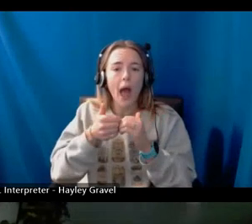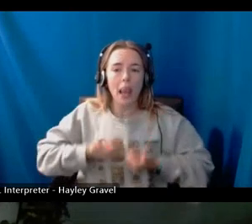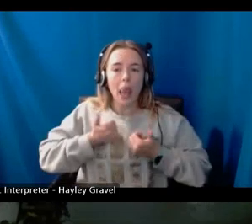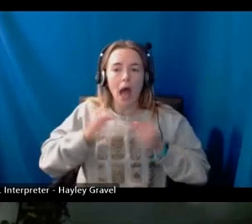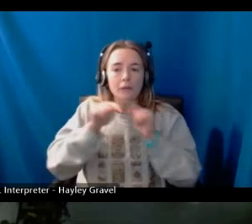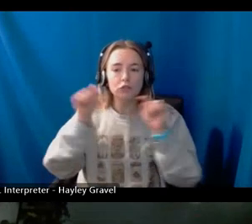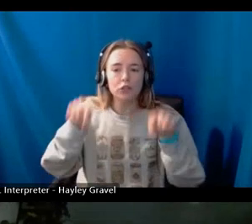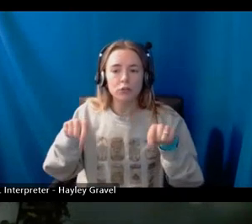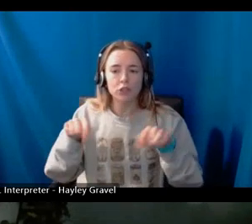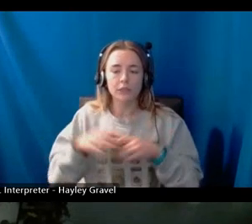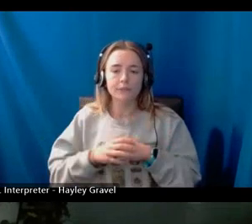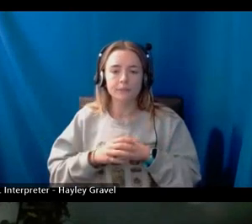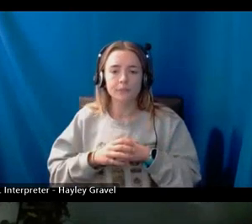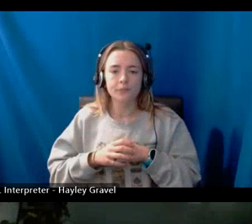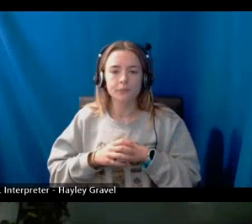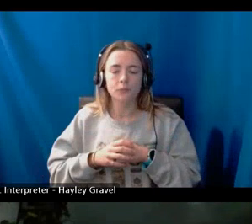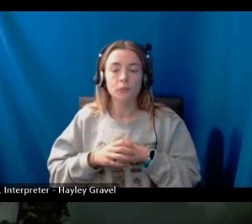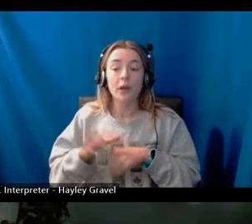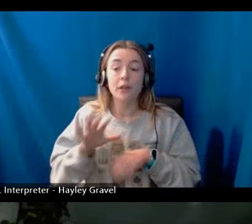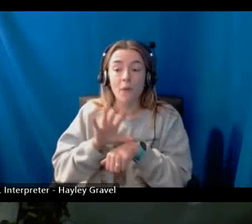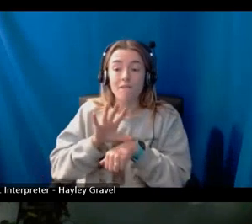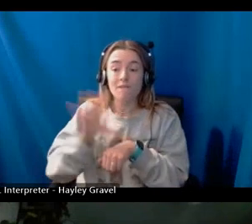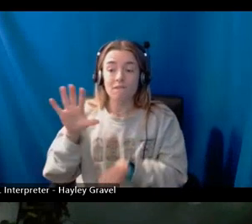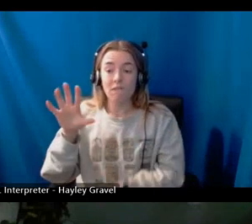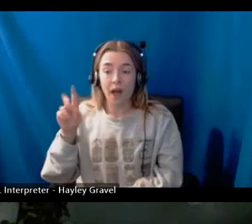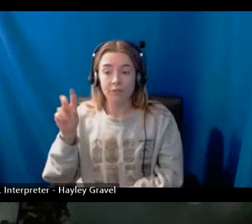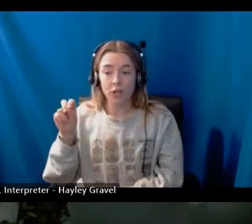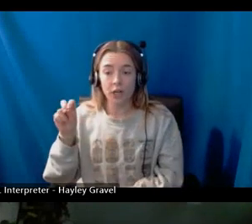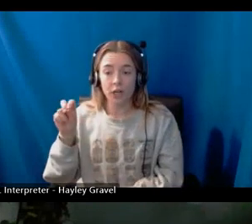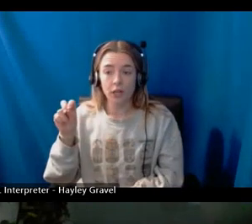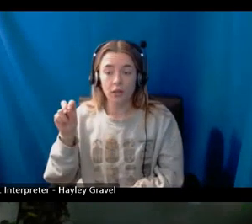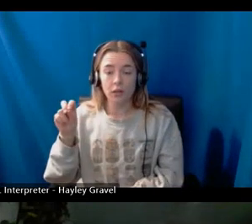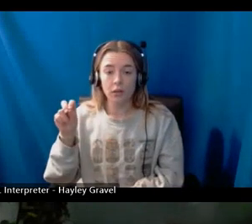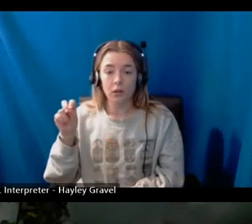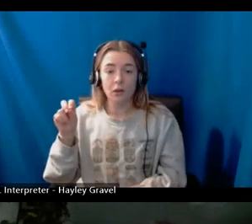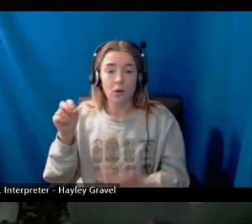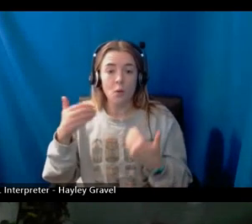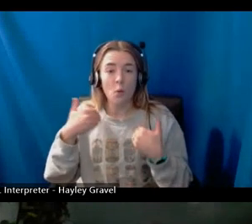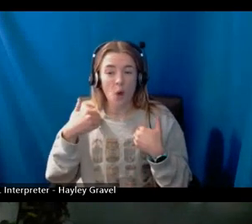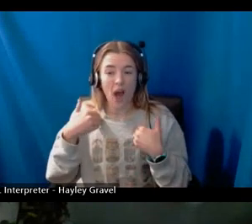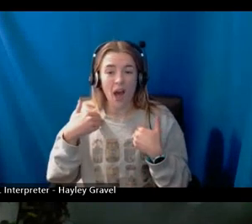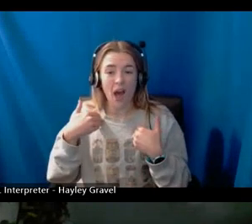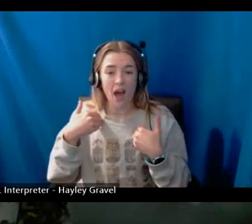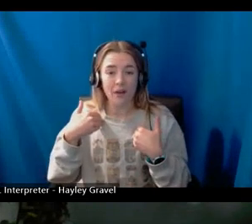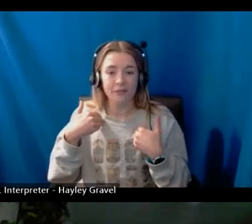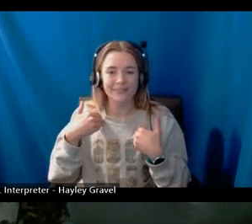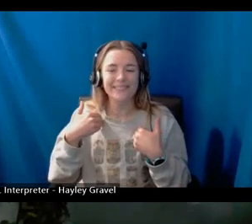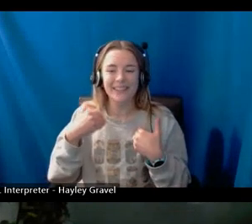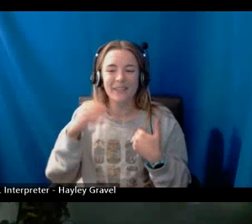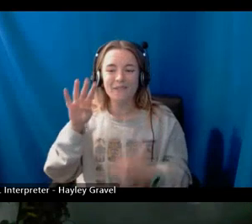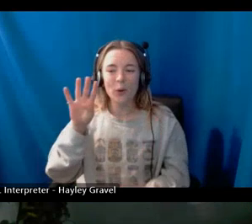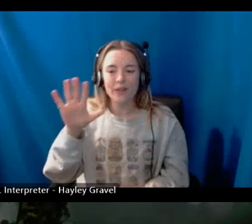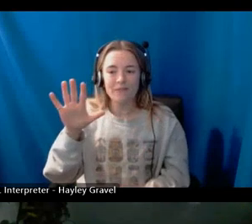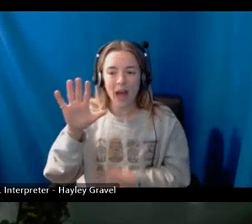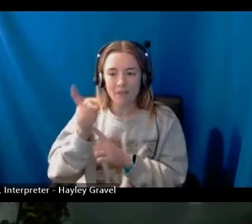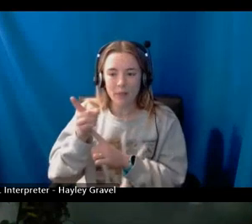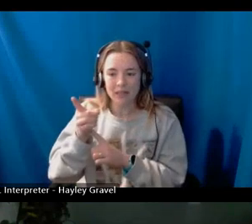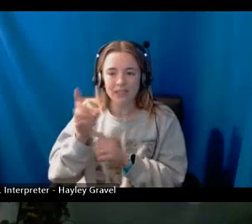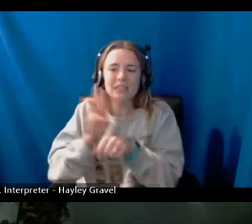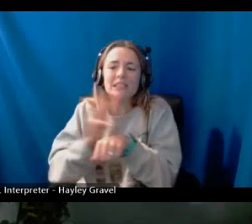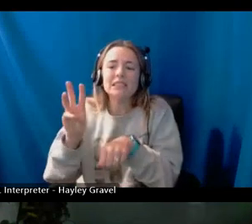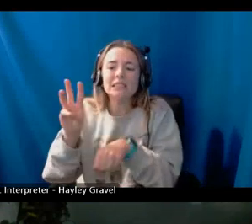Okay, it's 5:30. You're going to spend probably the next 45 minutes to 50 minutes. Let's say 6:20.